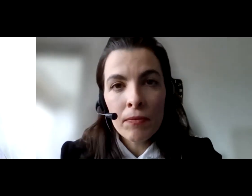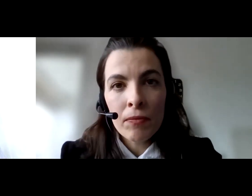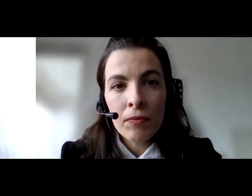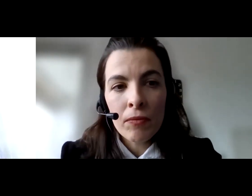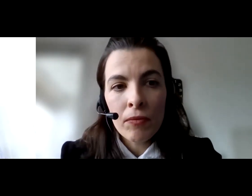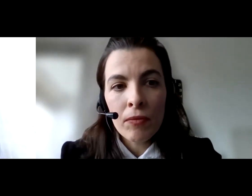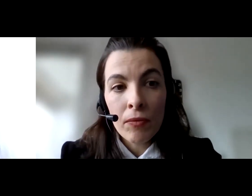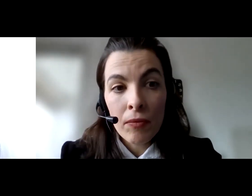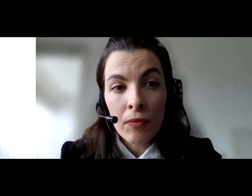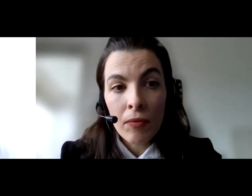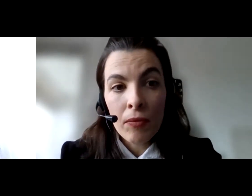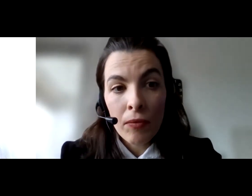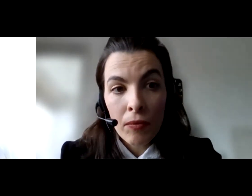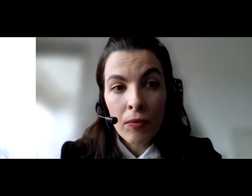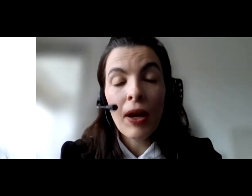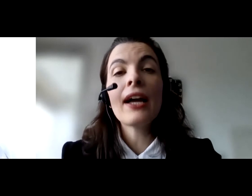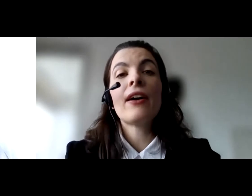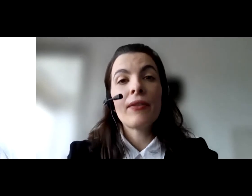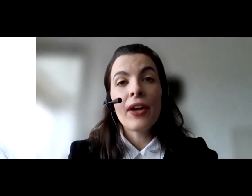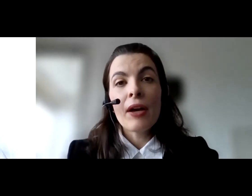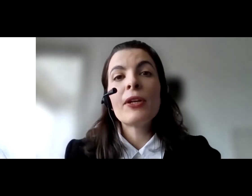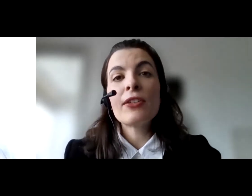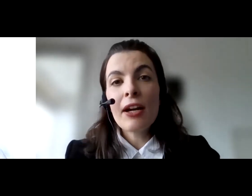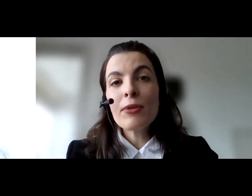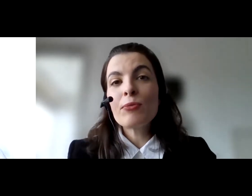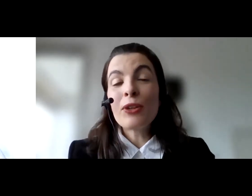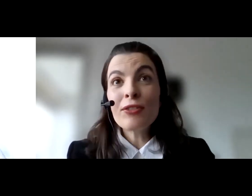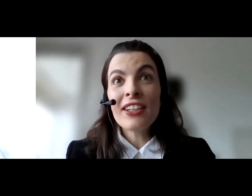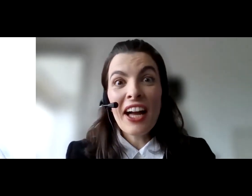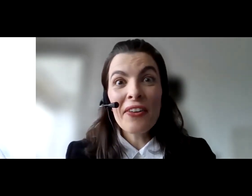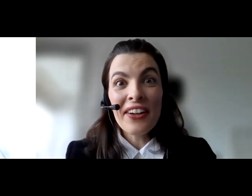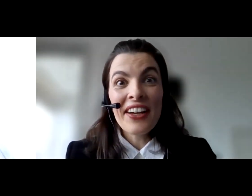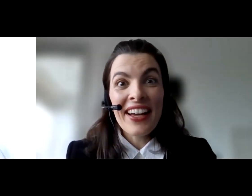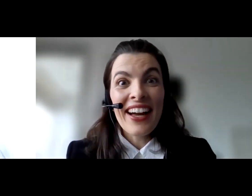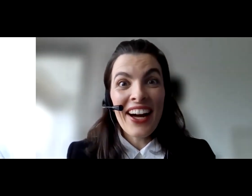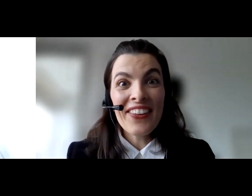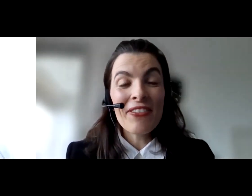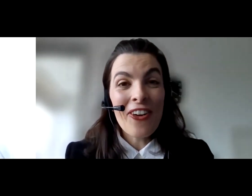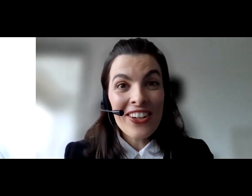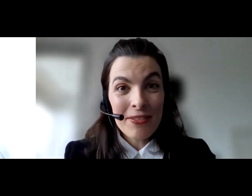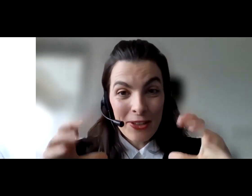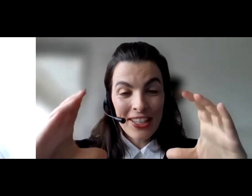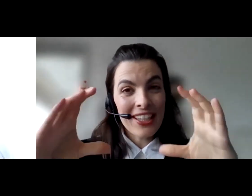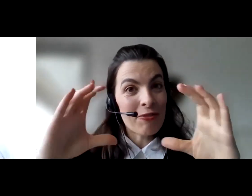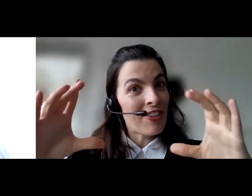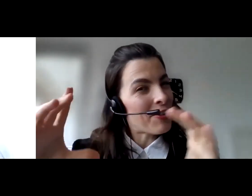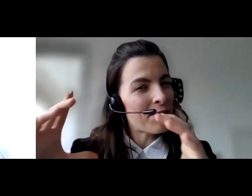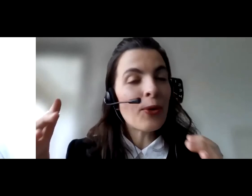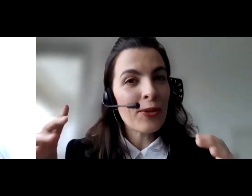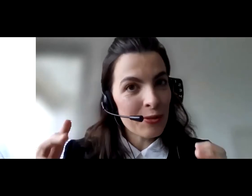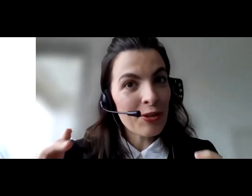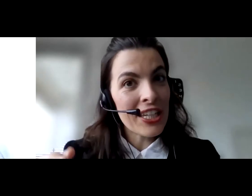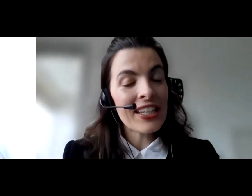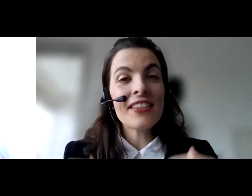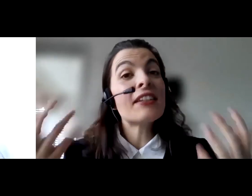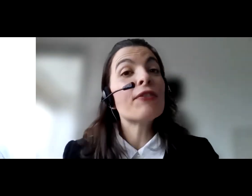I have mm-hmm. smartphone. I have also. Because I was wondering how it was looking at a very